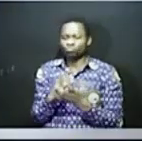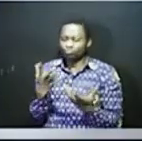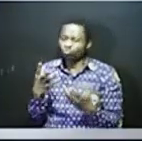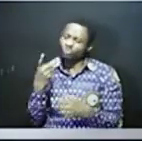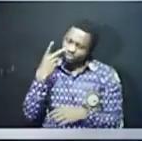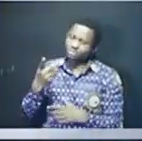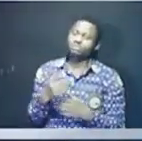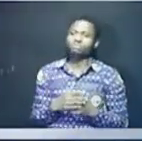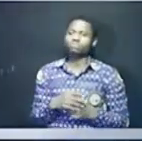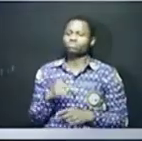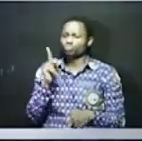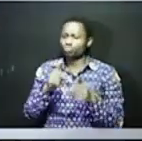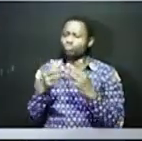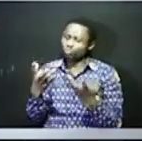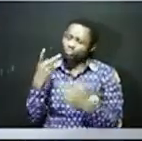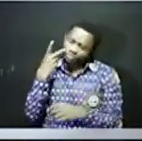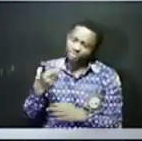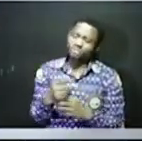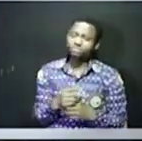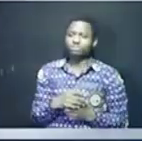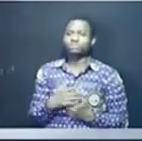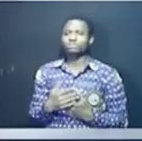Now